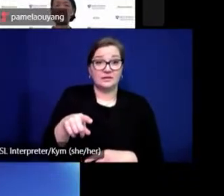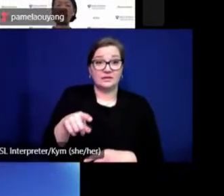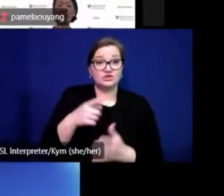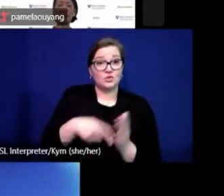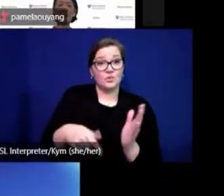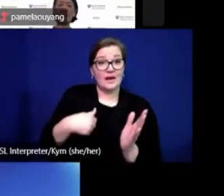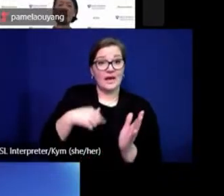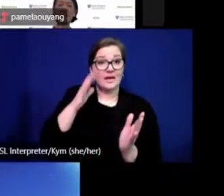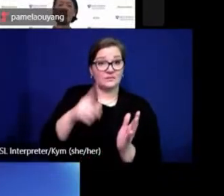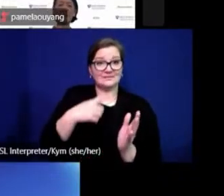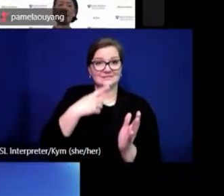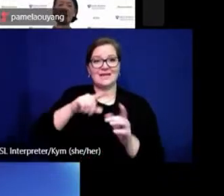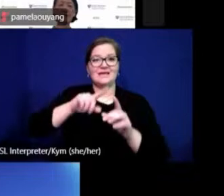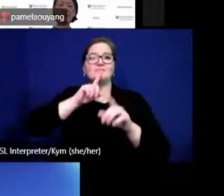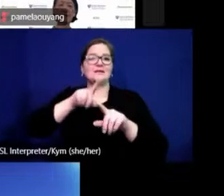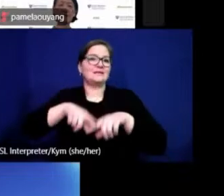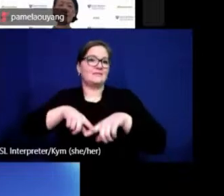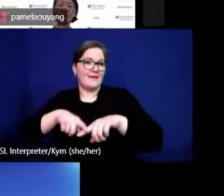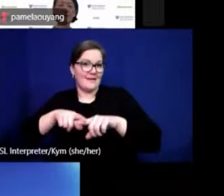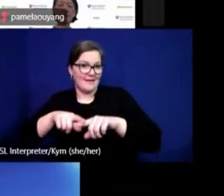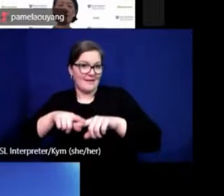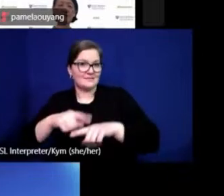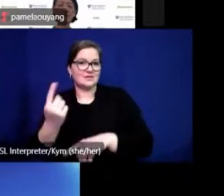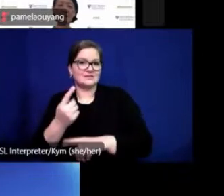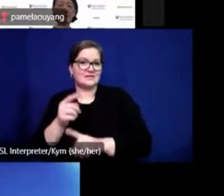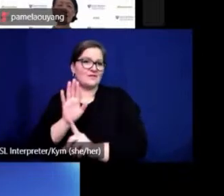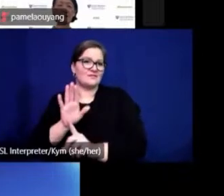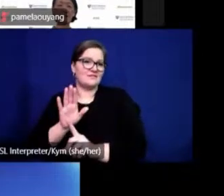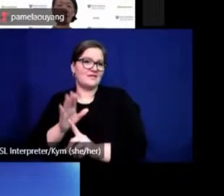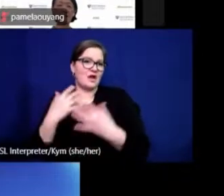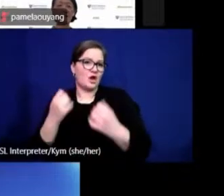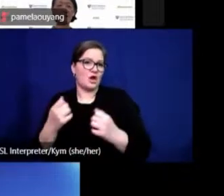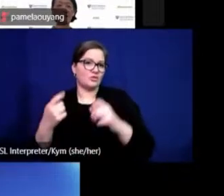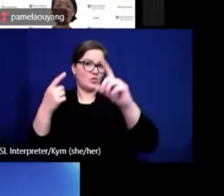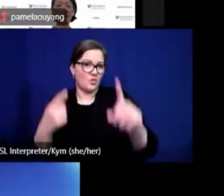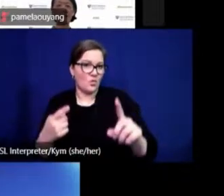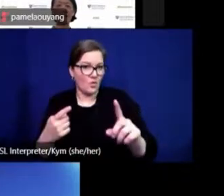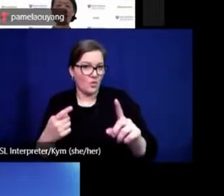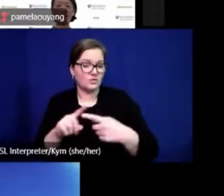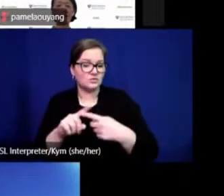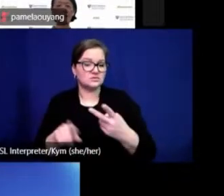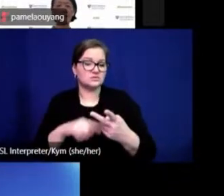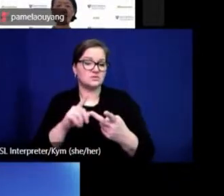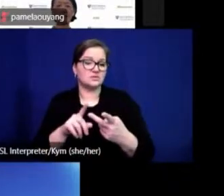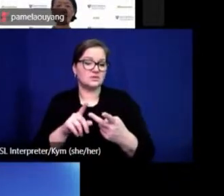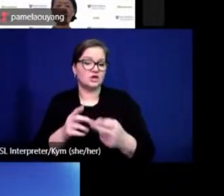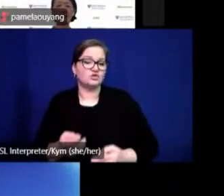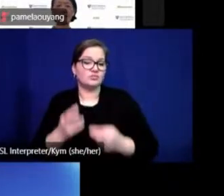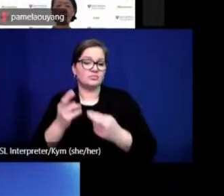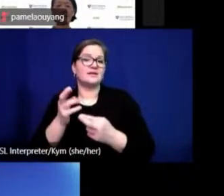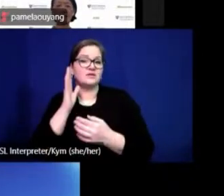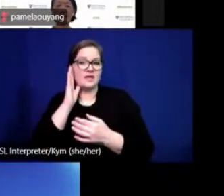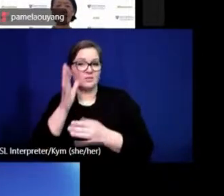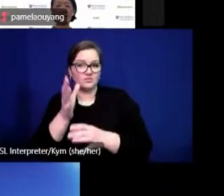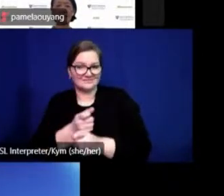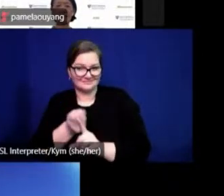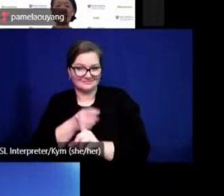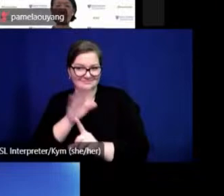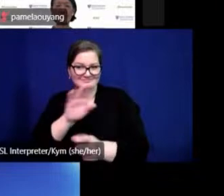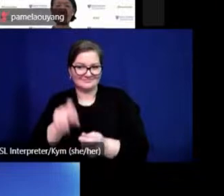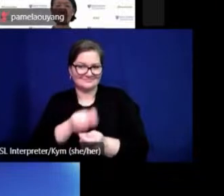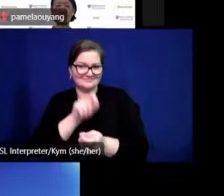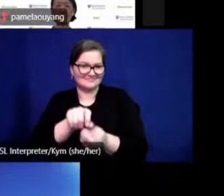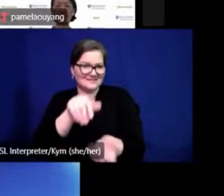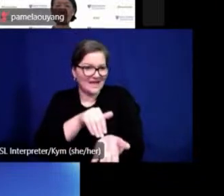say is that really depends on someone's health goals and what recommendations they might receive from their specific physician